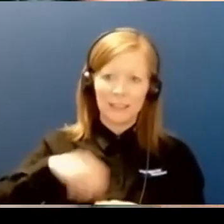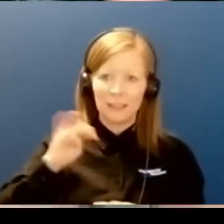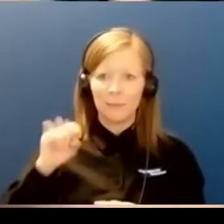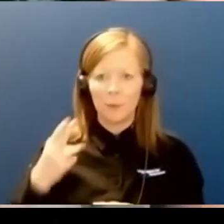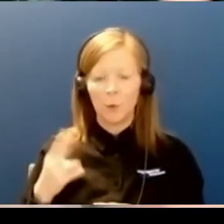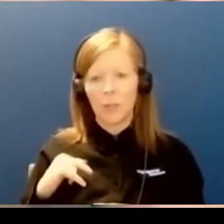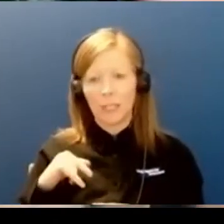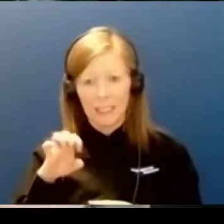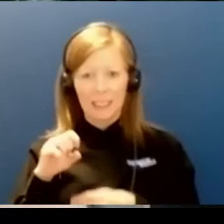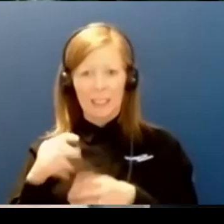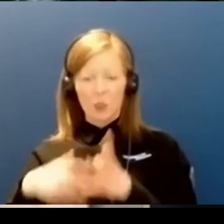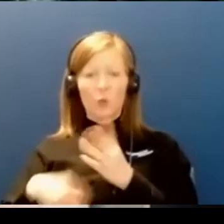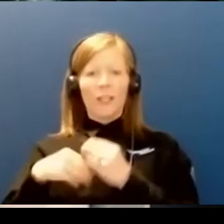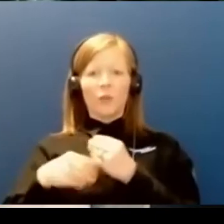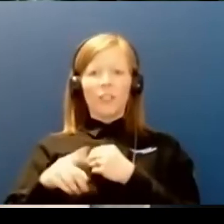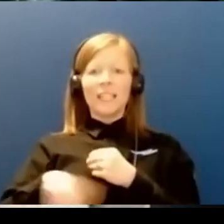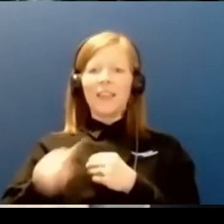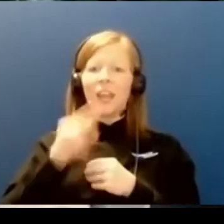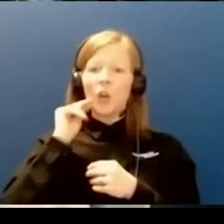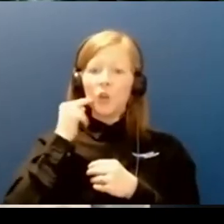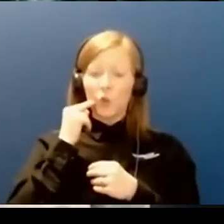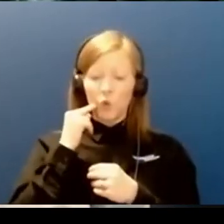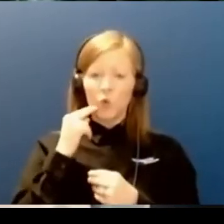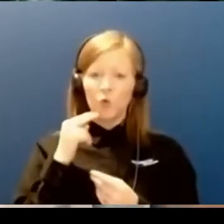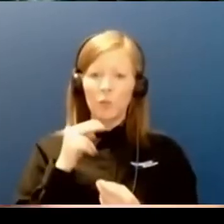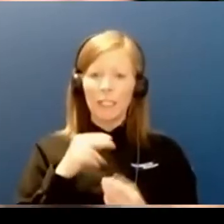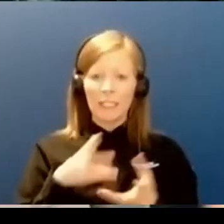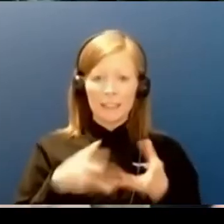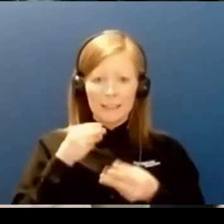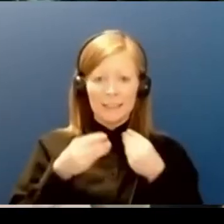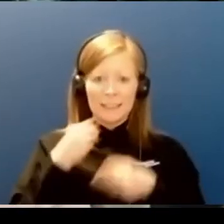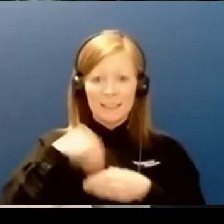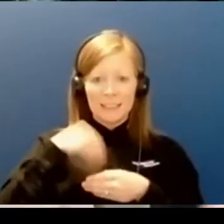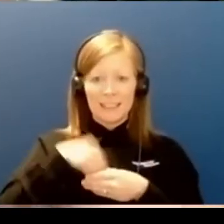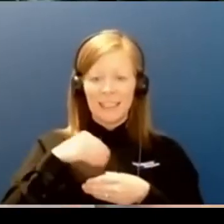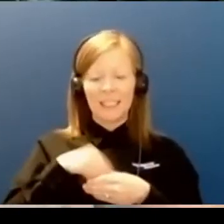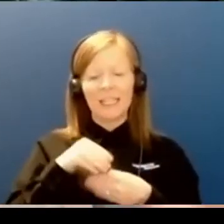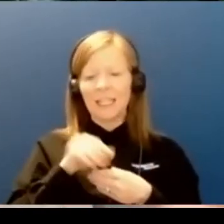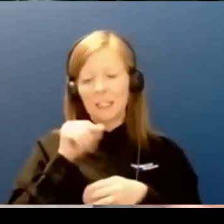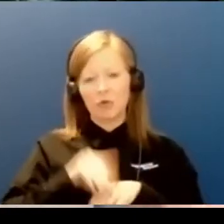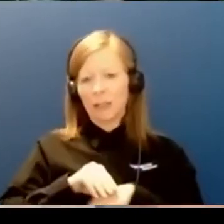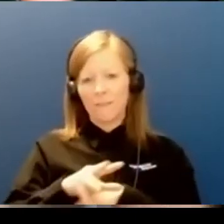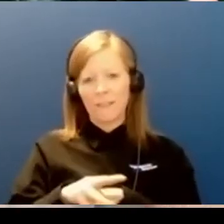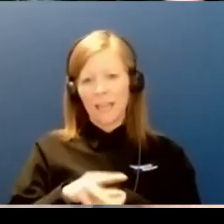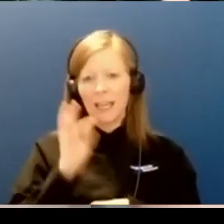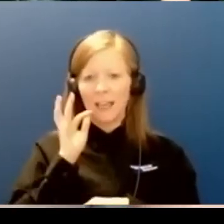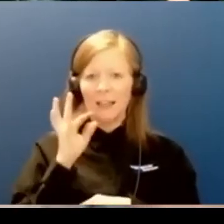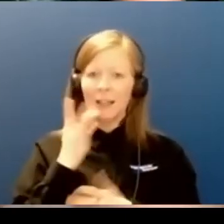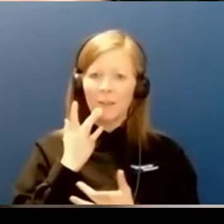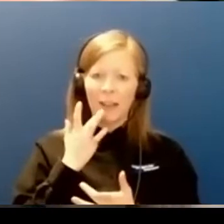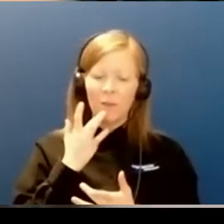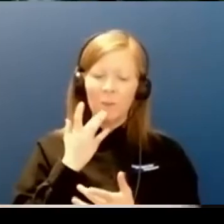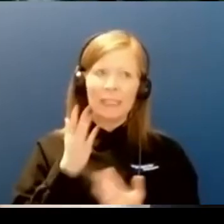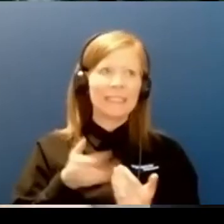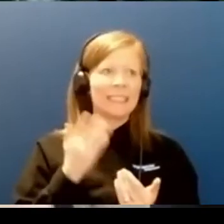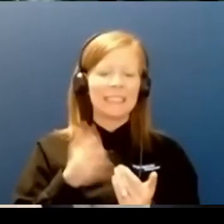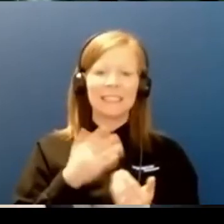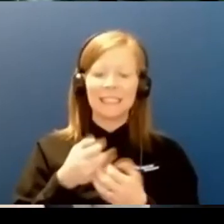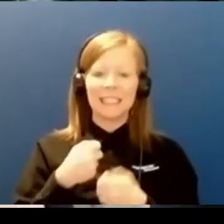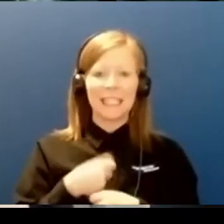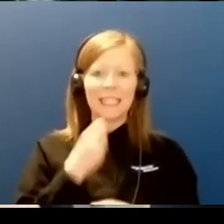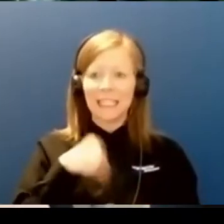increase their nutrient-rich components, and it doesn't really affect the flavor. It's an easy way to get kids to eat their fruits and vegetables. So I think that's a great